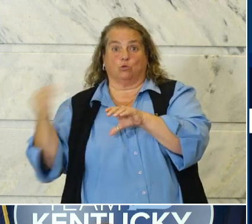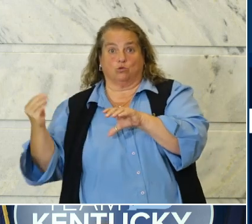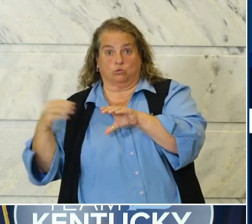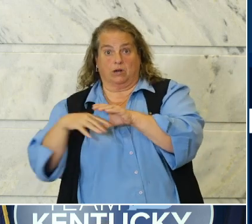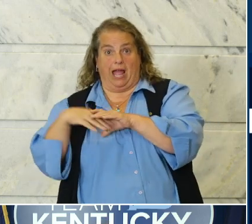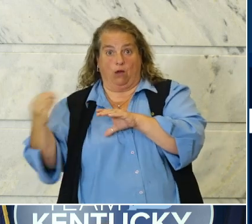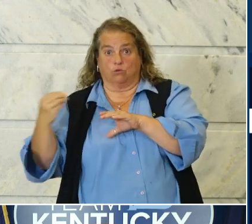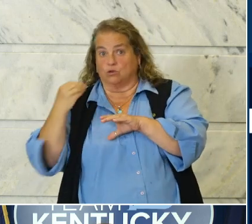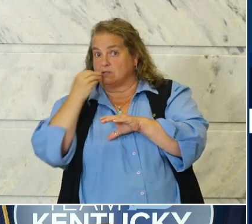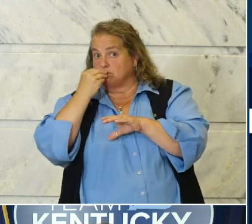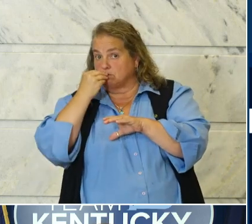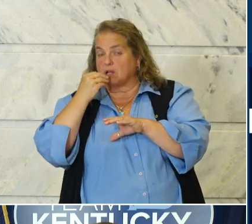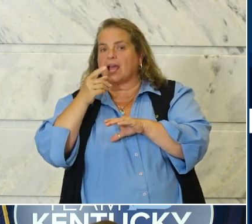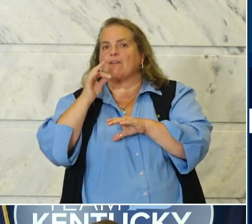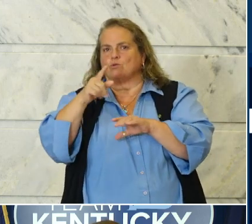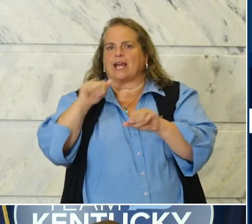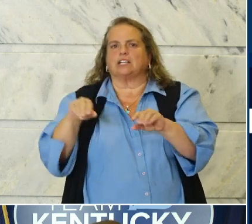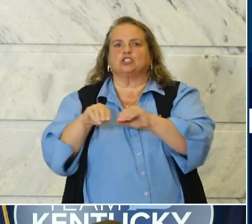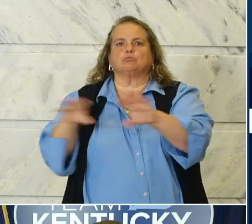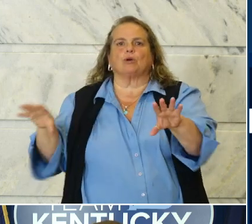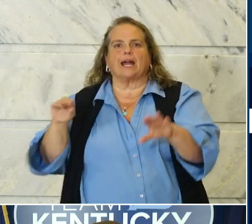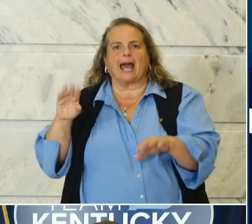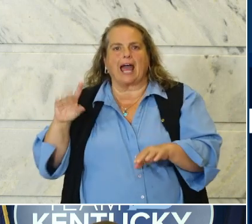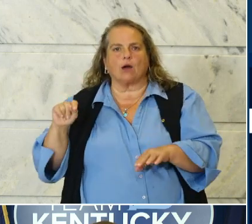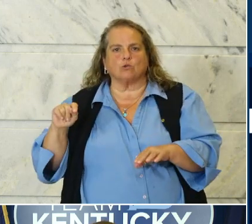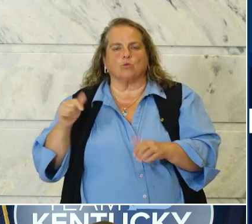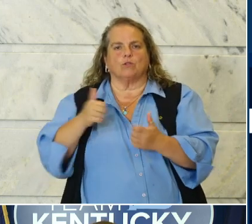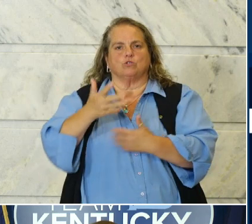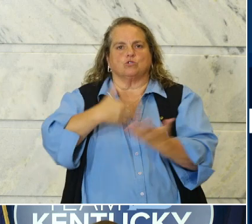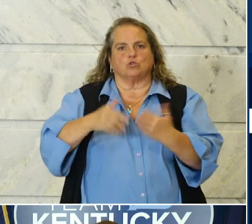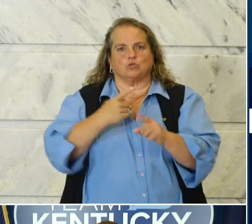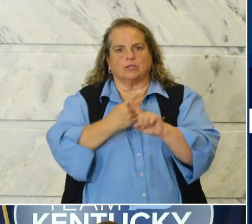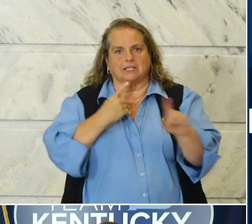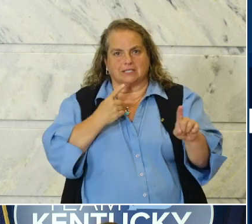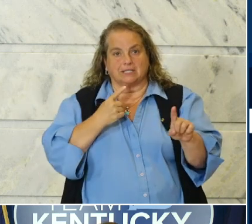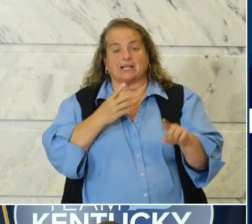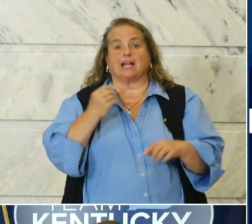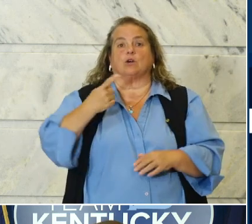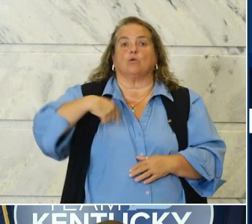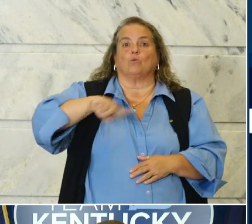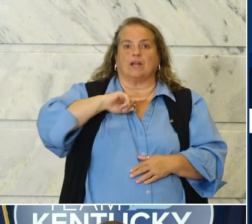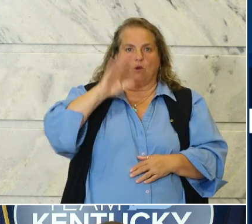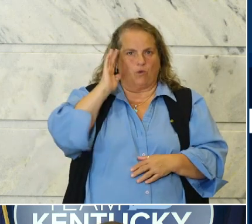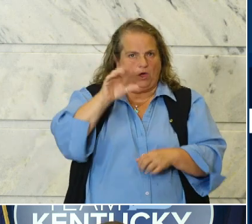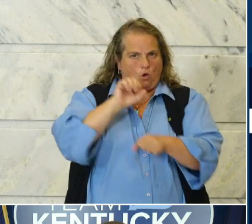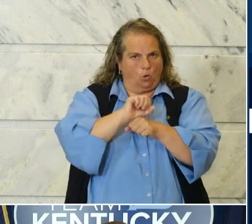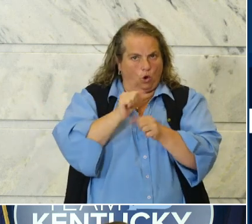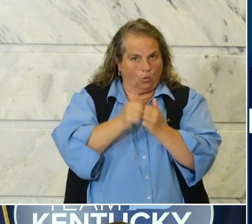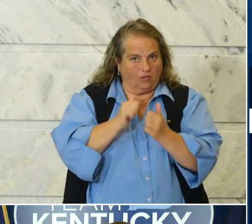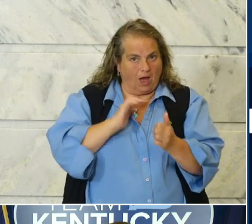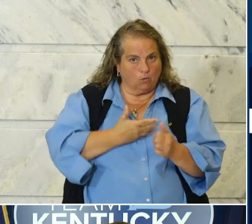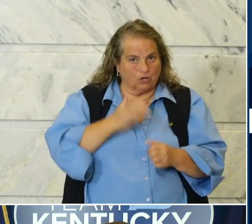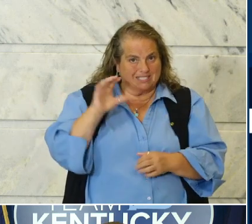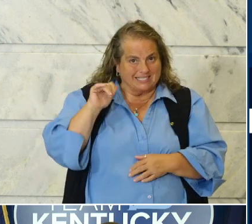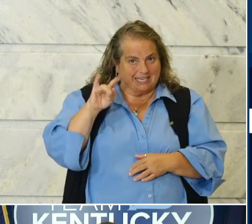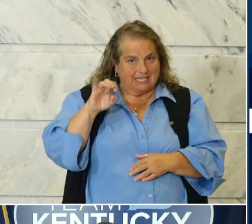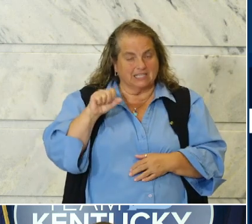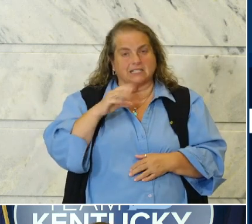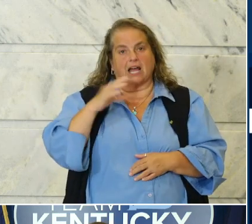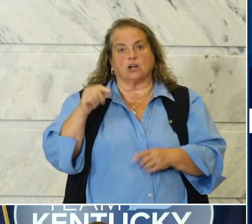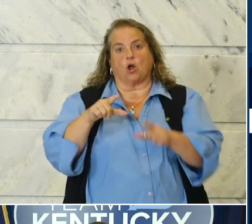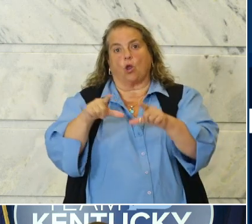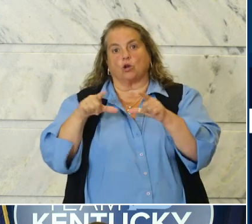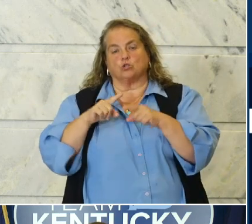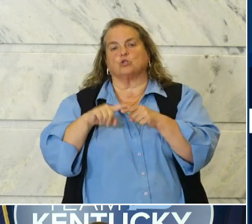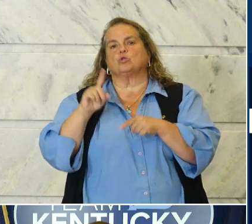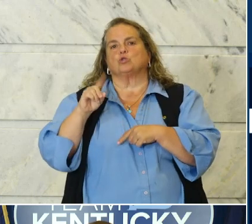out under social distancing guidelines. And we are going to work with our cities and localities to do what we need to do administratively